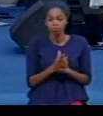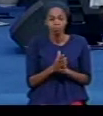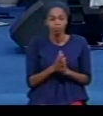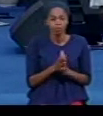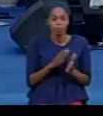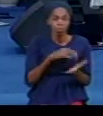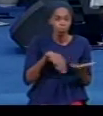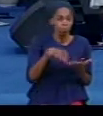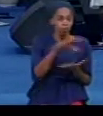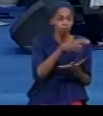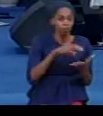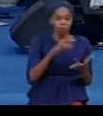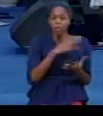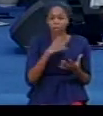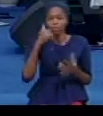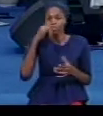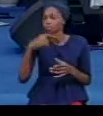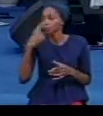are God.